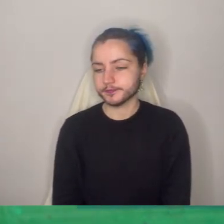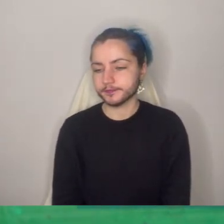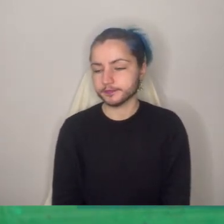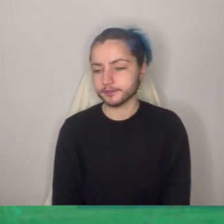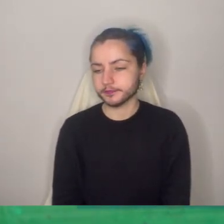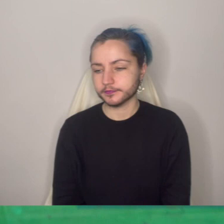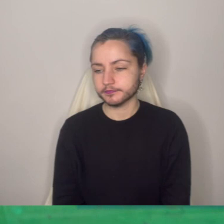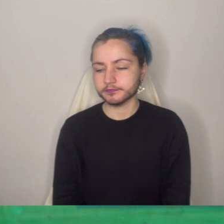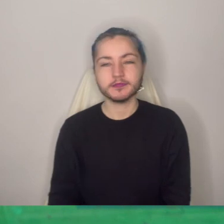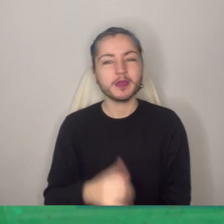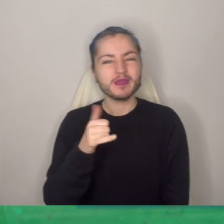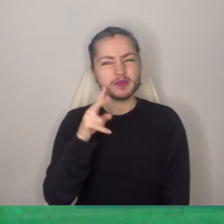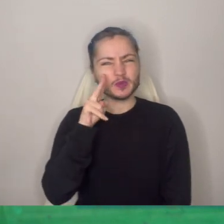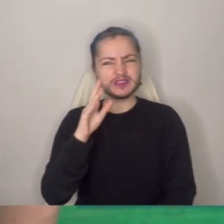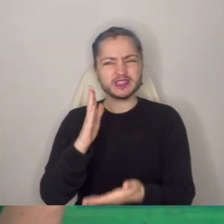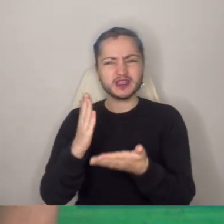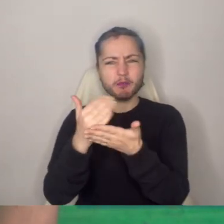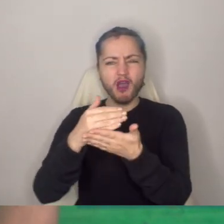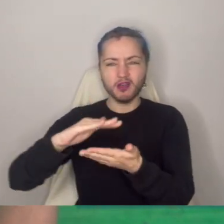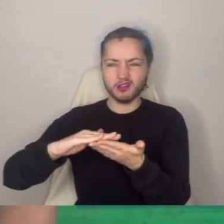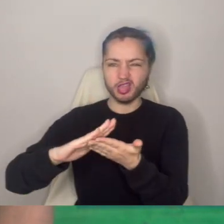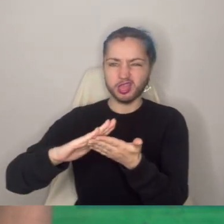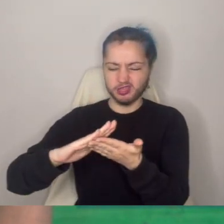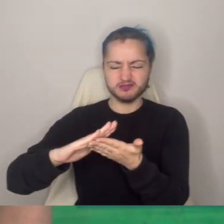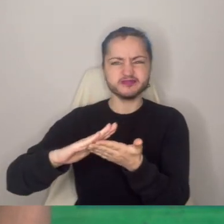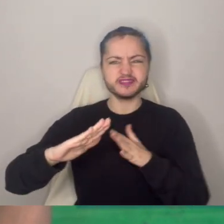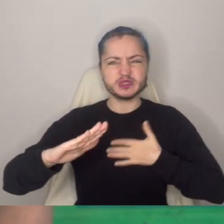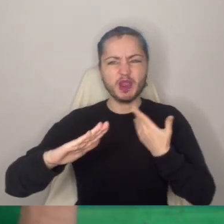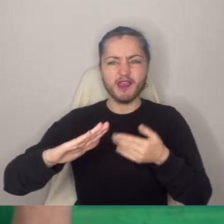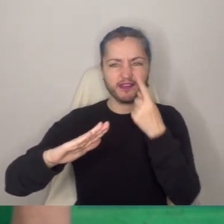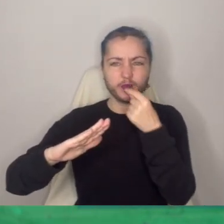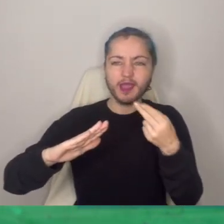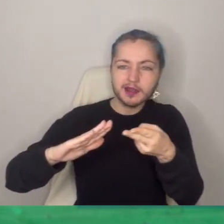If you see any bits sticking up that you don't like, just glue them